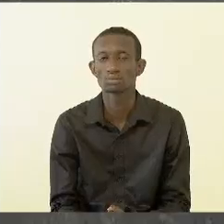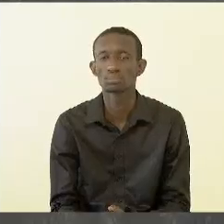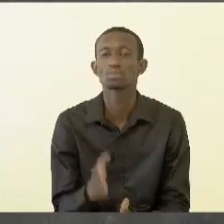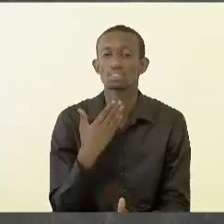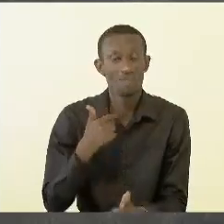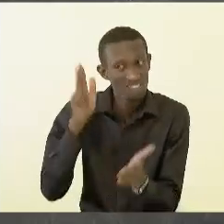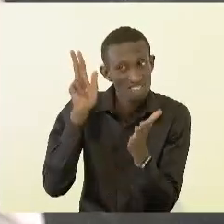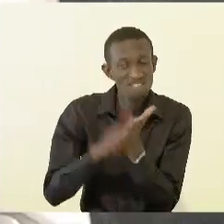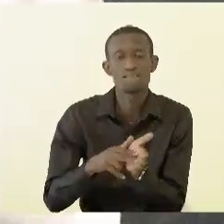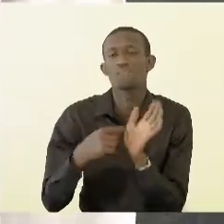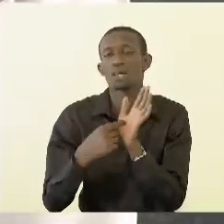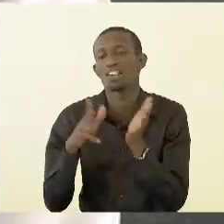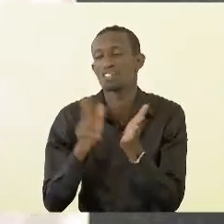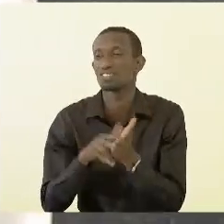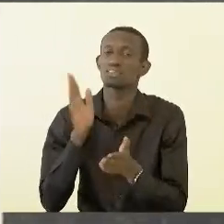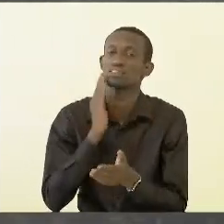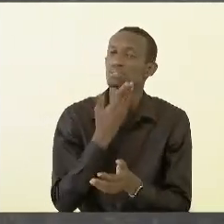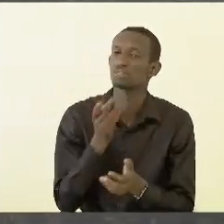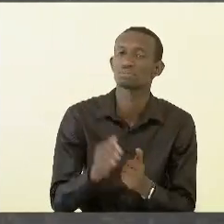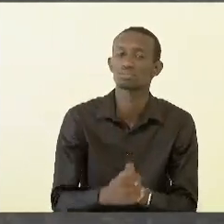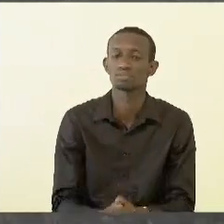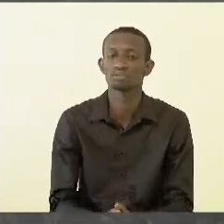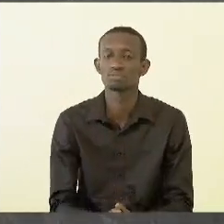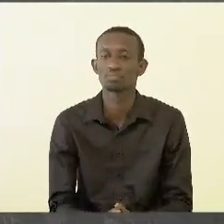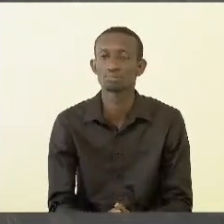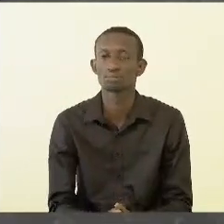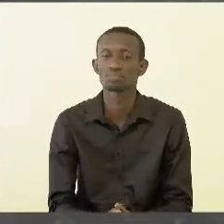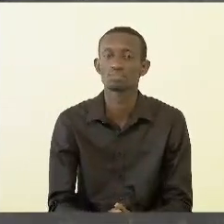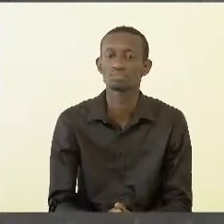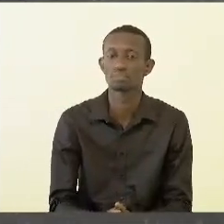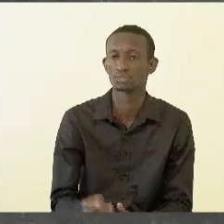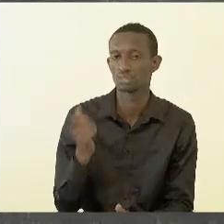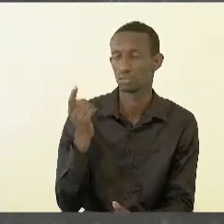you that this is water. So I'll use the indicator paper. This is,